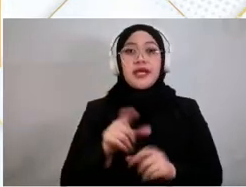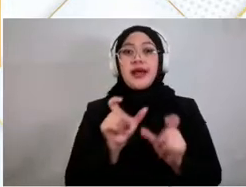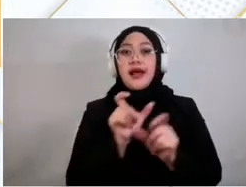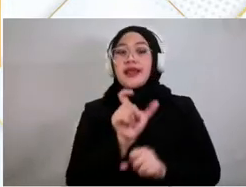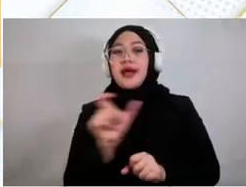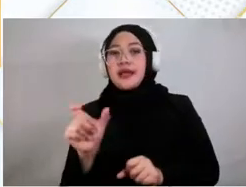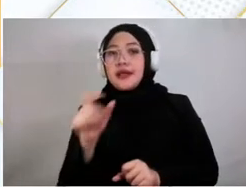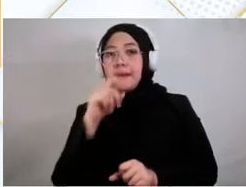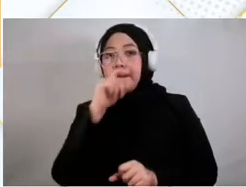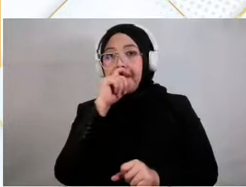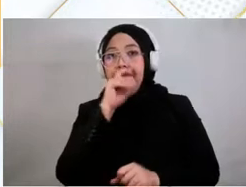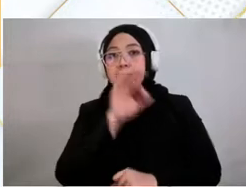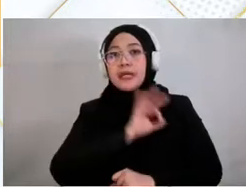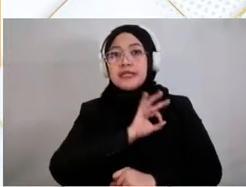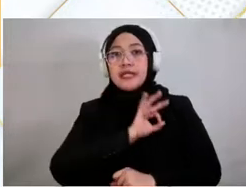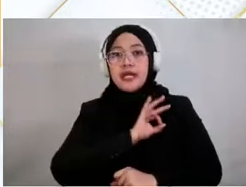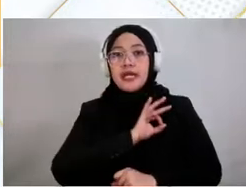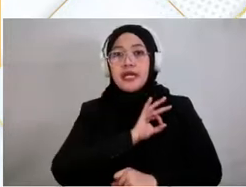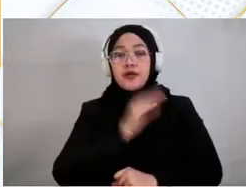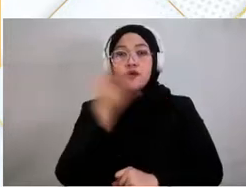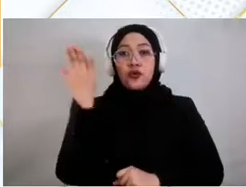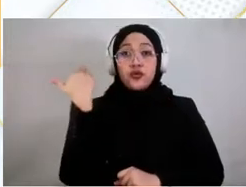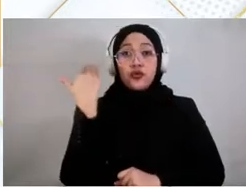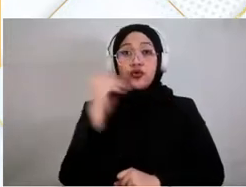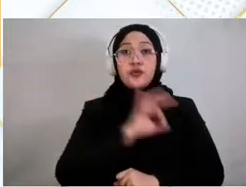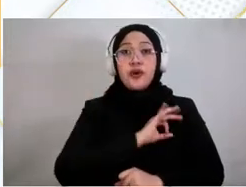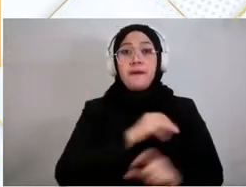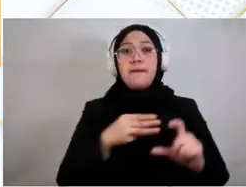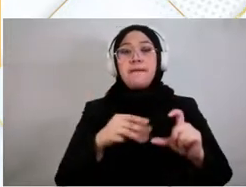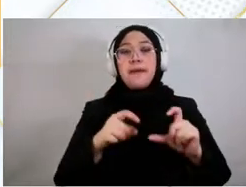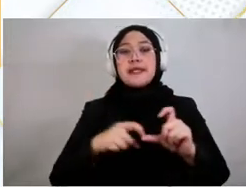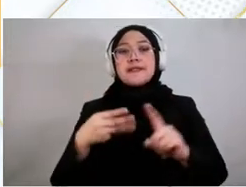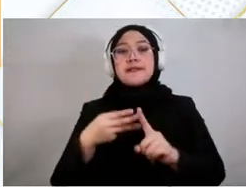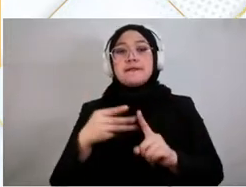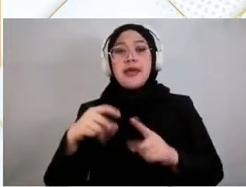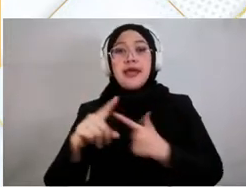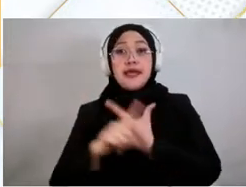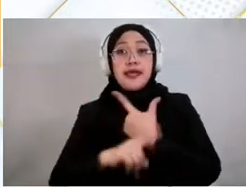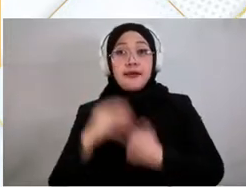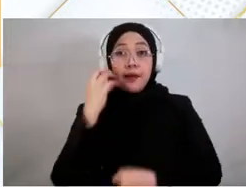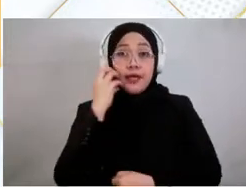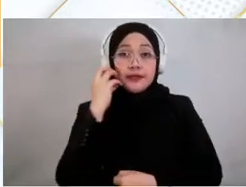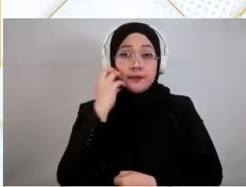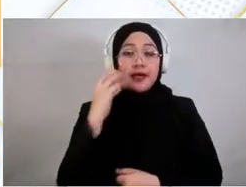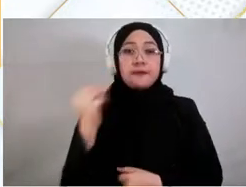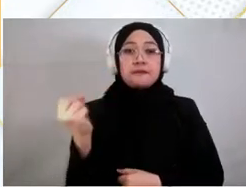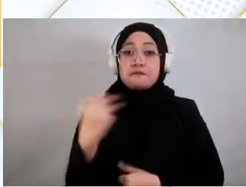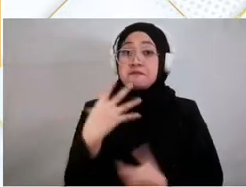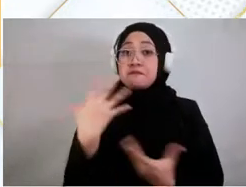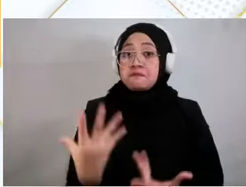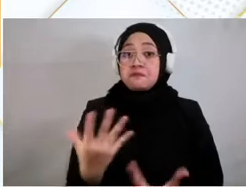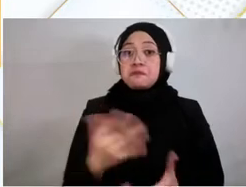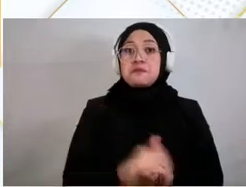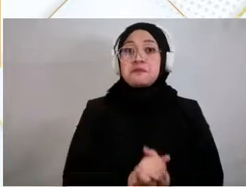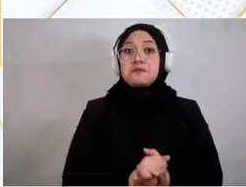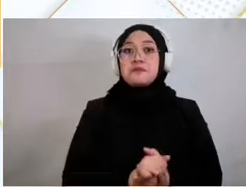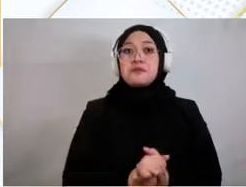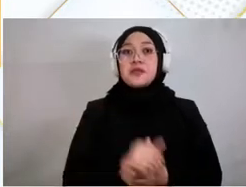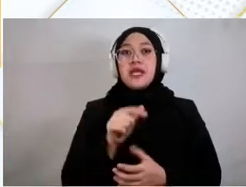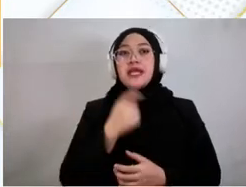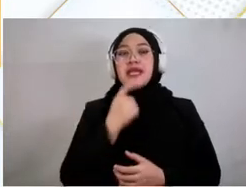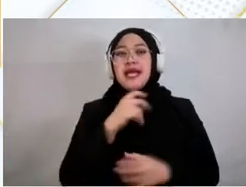from President, our former President Susilo Bambang Yudhoyono, And this is about our domestic